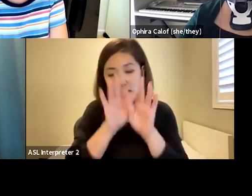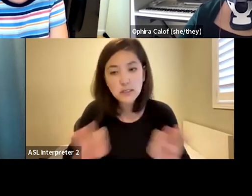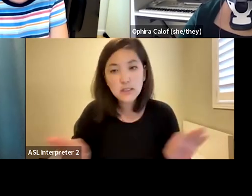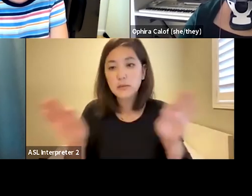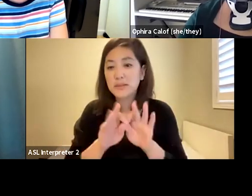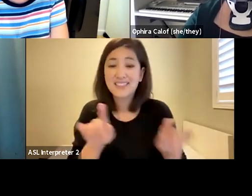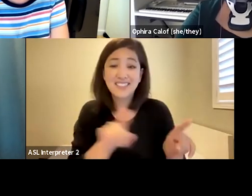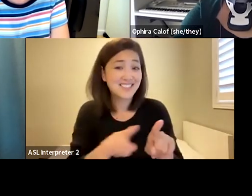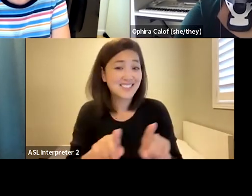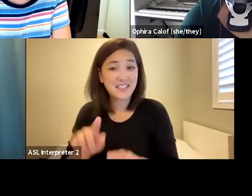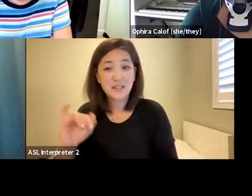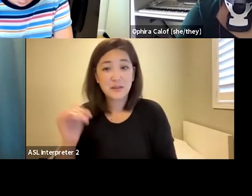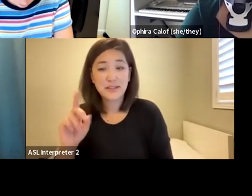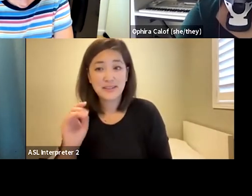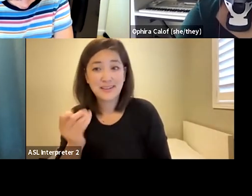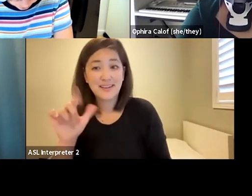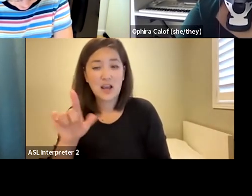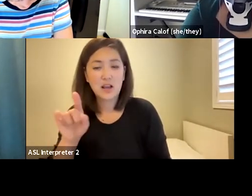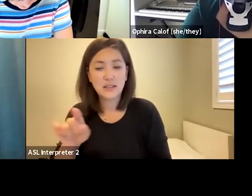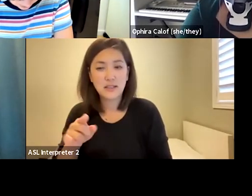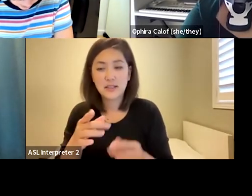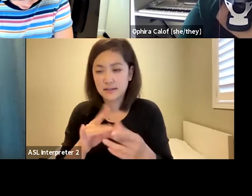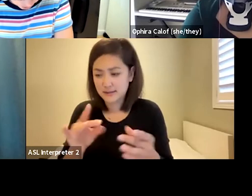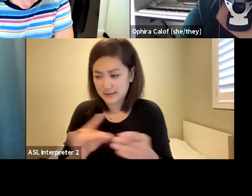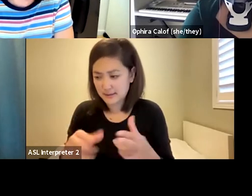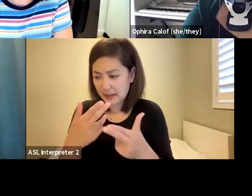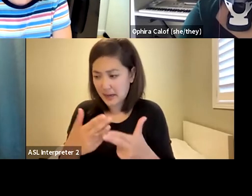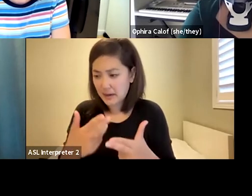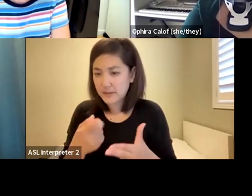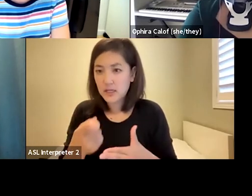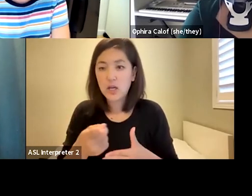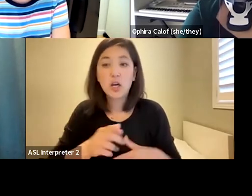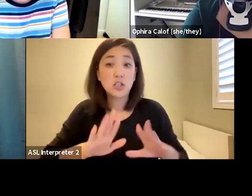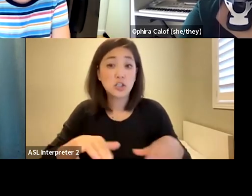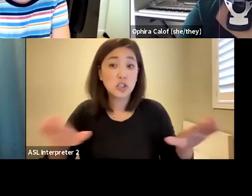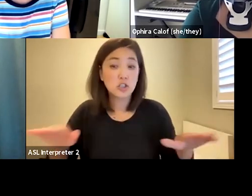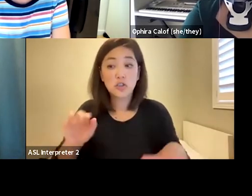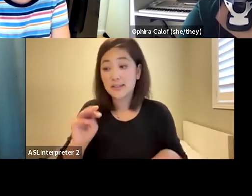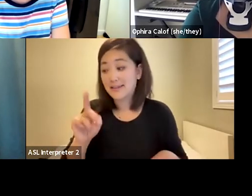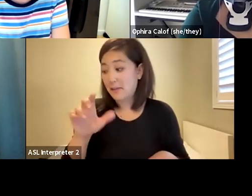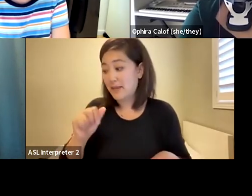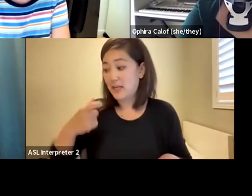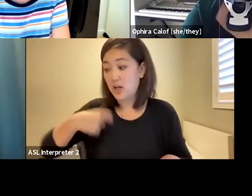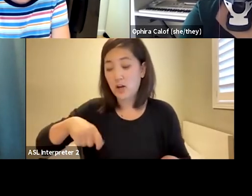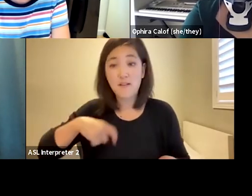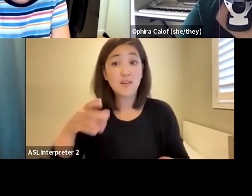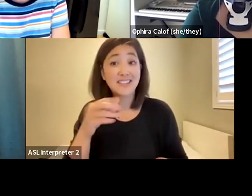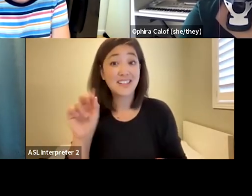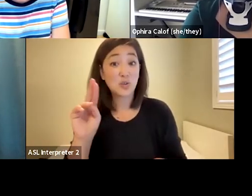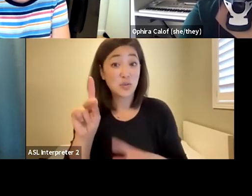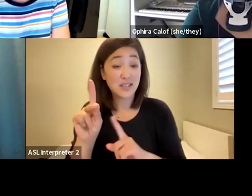who mentioned a couple of specific things, I want to just say the Children's Media Conference in the UK is happening